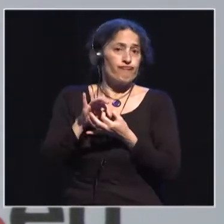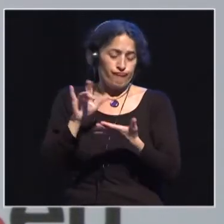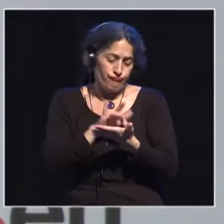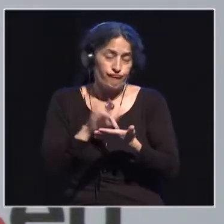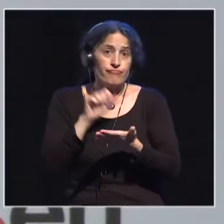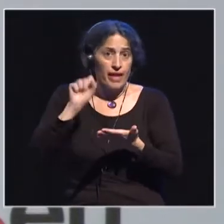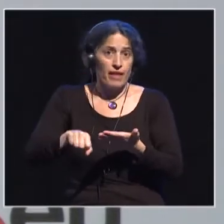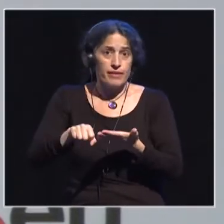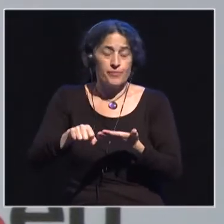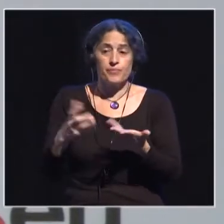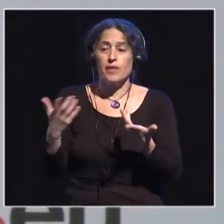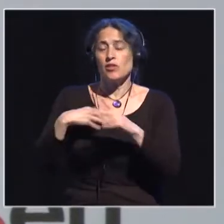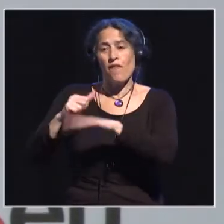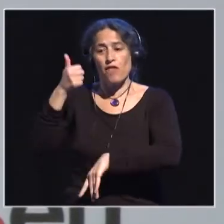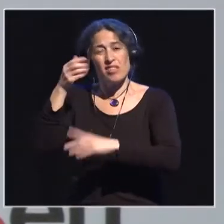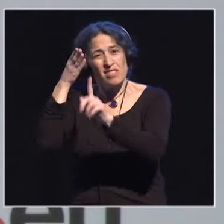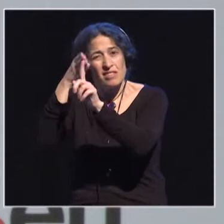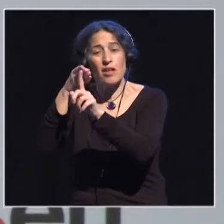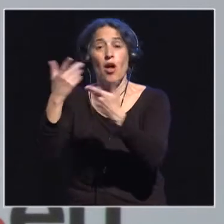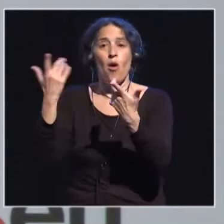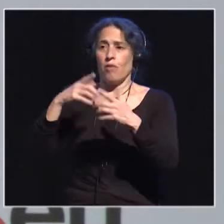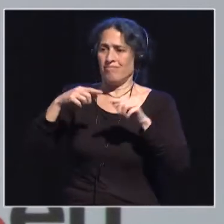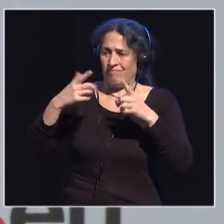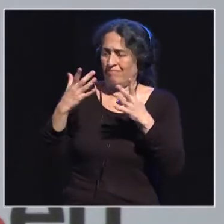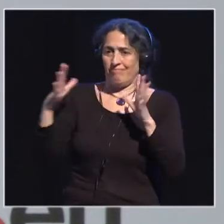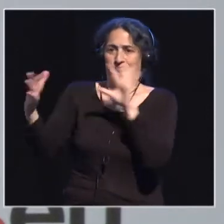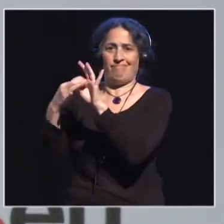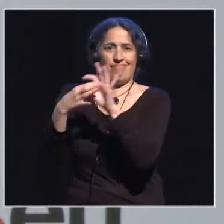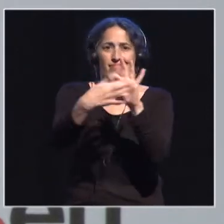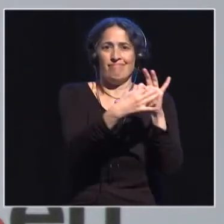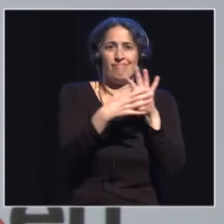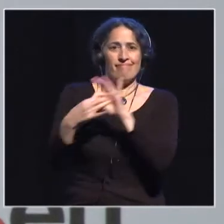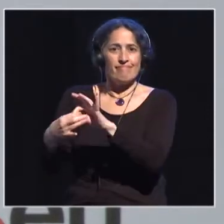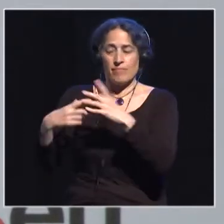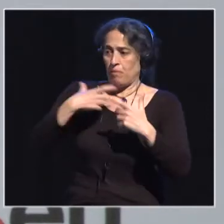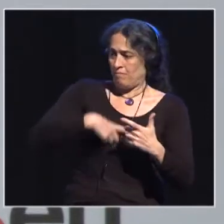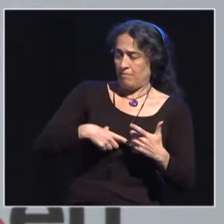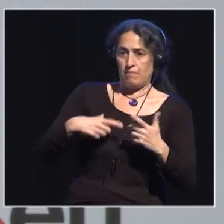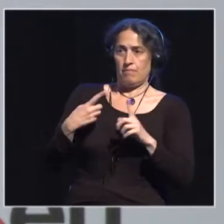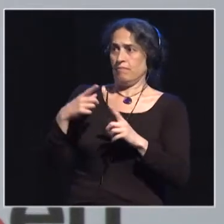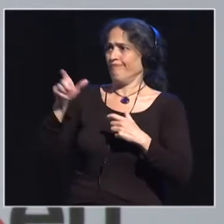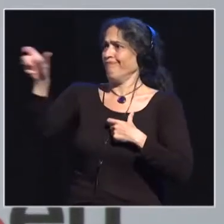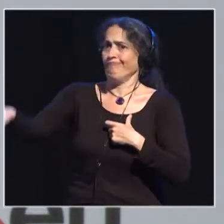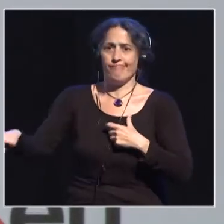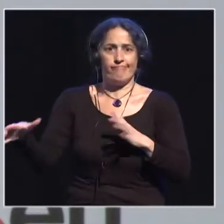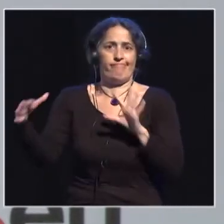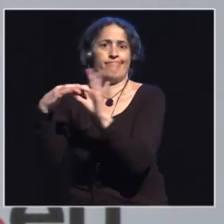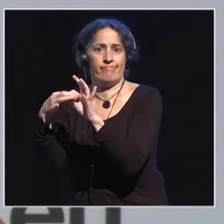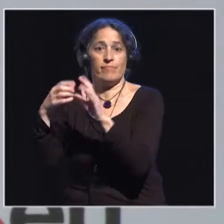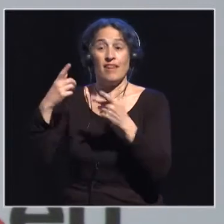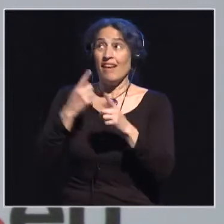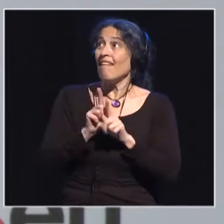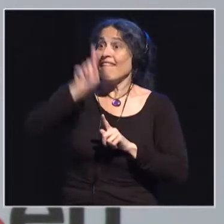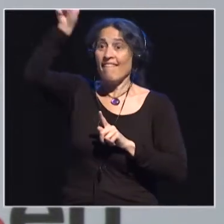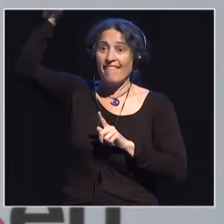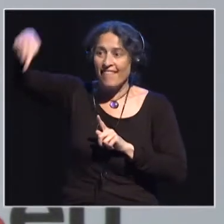and foremost about connectivity, being able to connect point A to point B, person Y to person Z, so that they can exchange. They